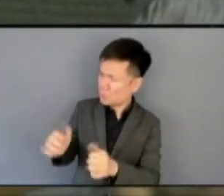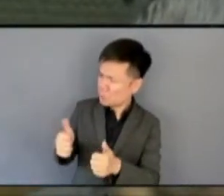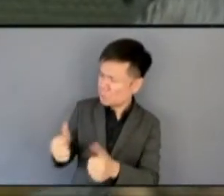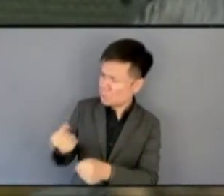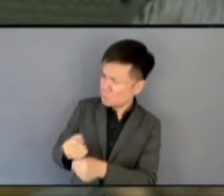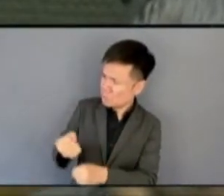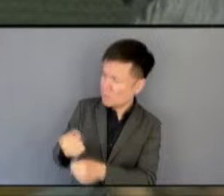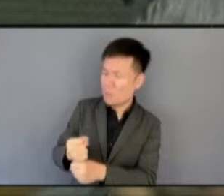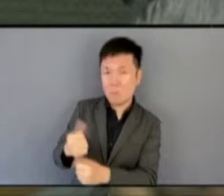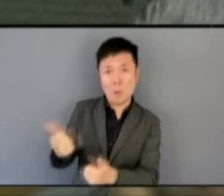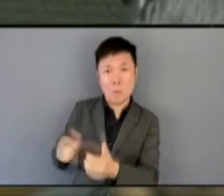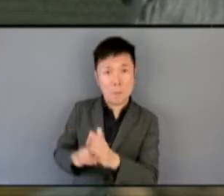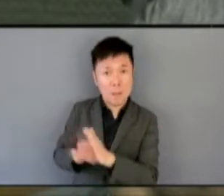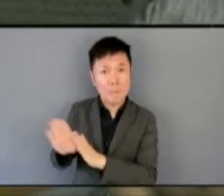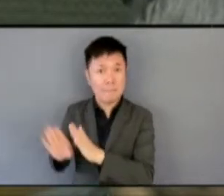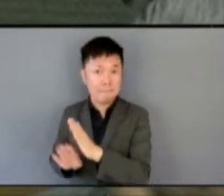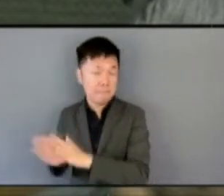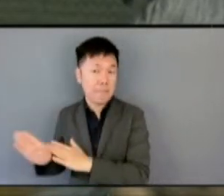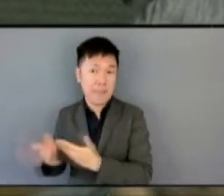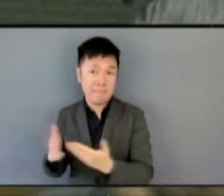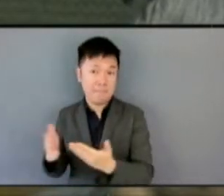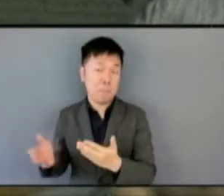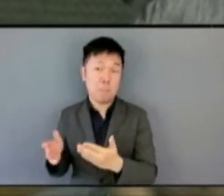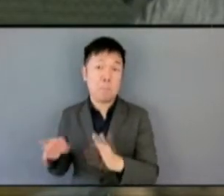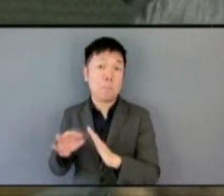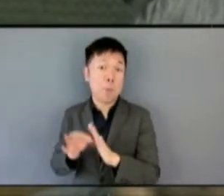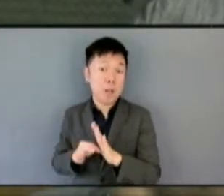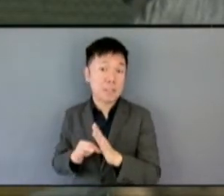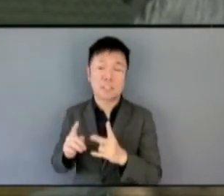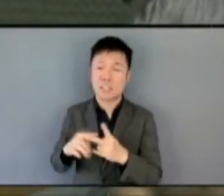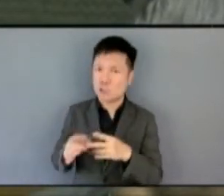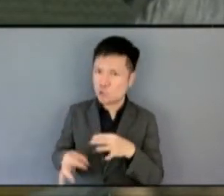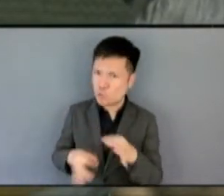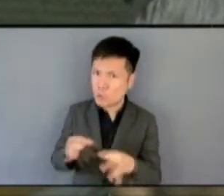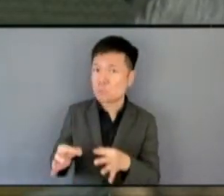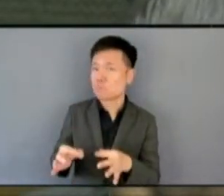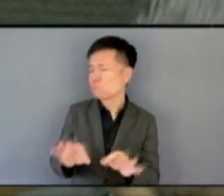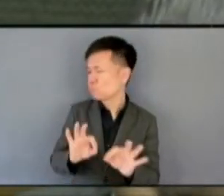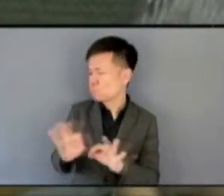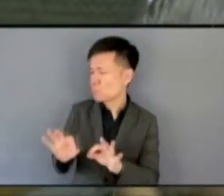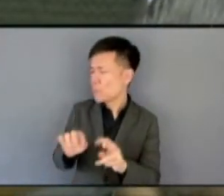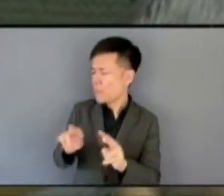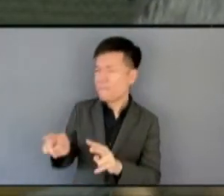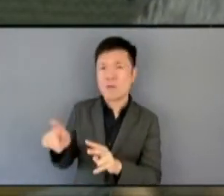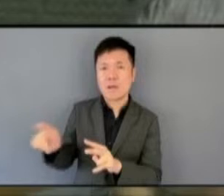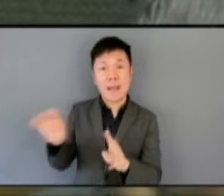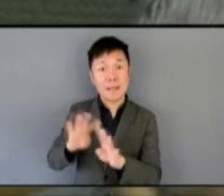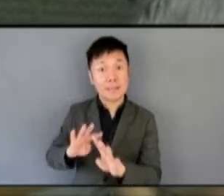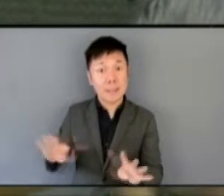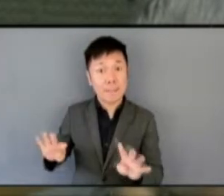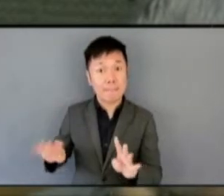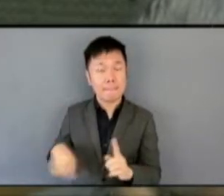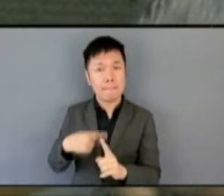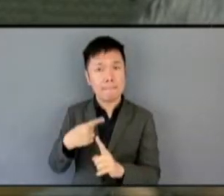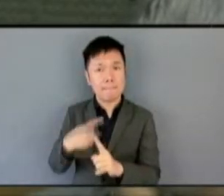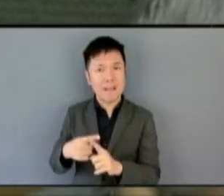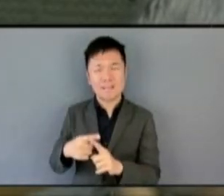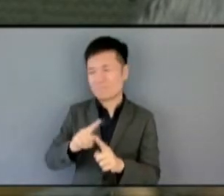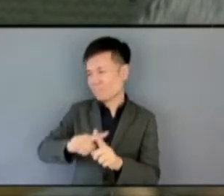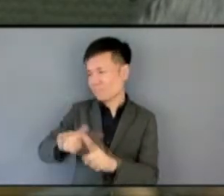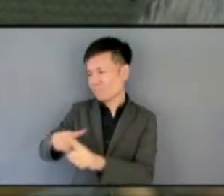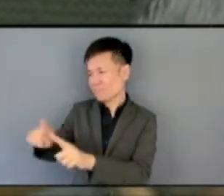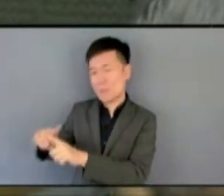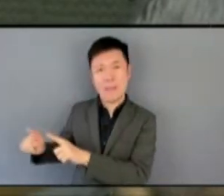the development and formulation of policy strategies not only within the ASEAN region, but also in other regions facing